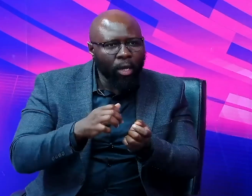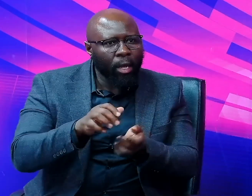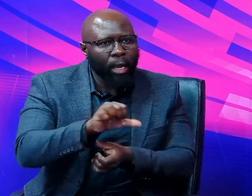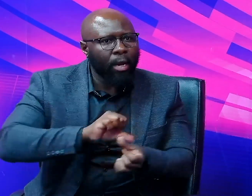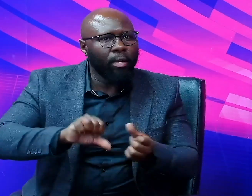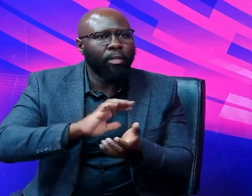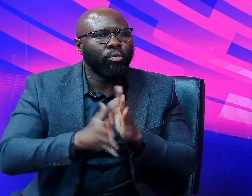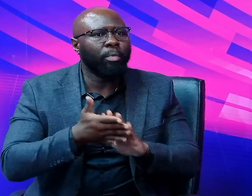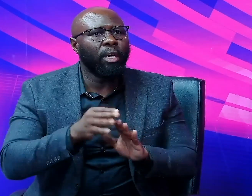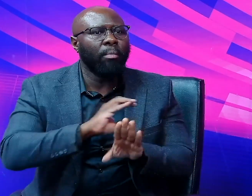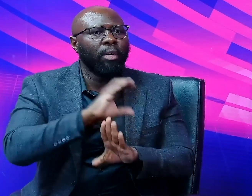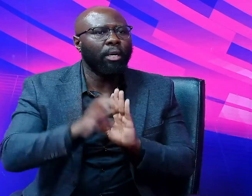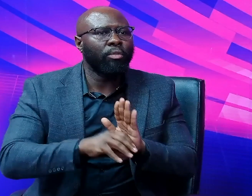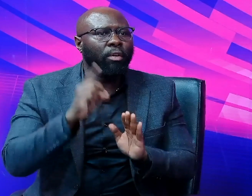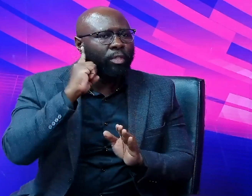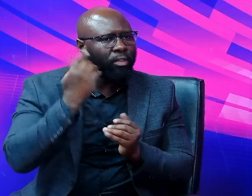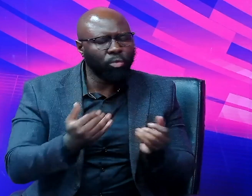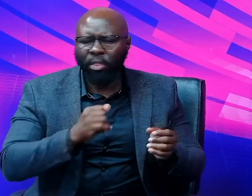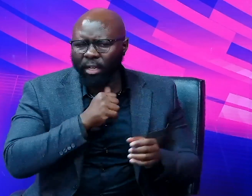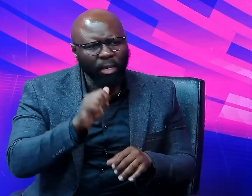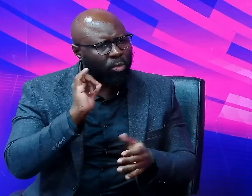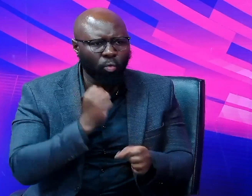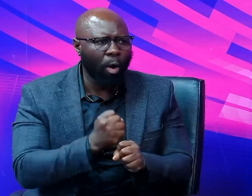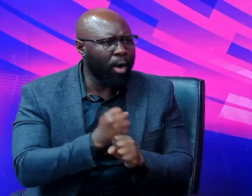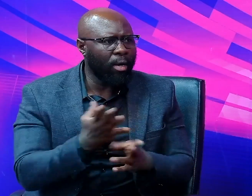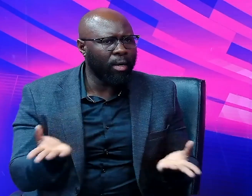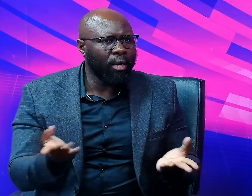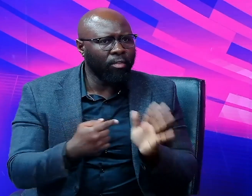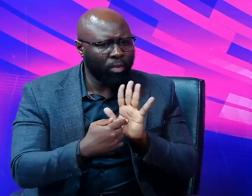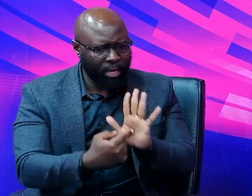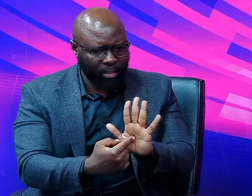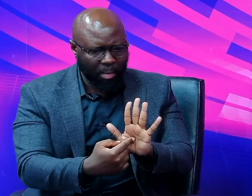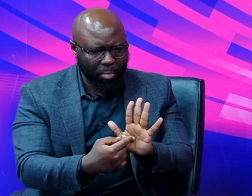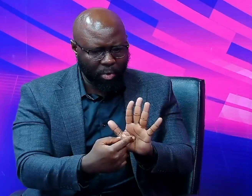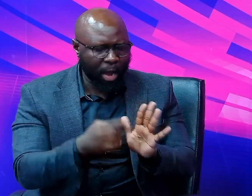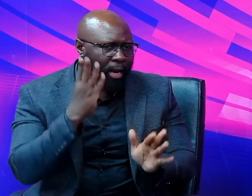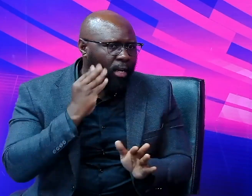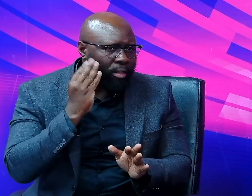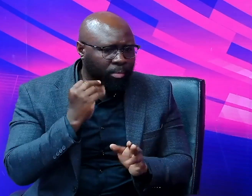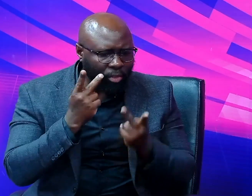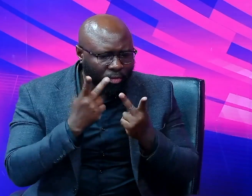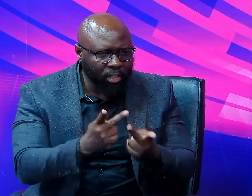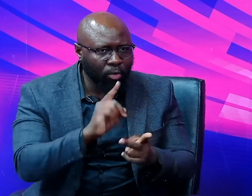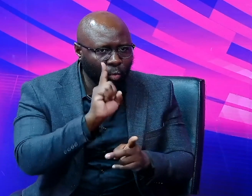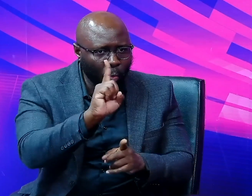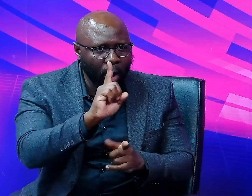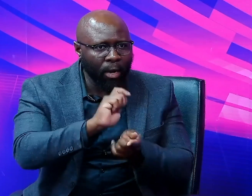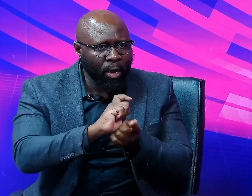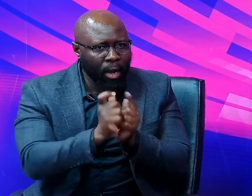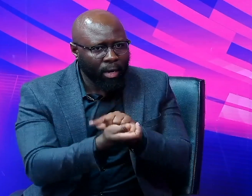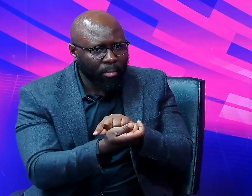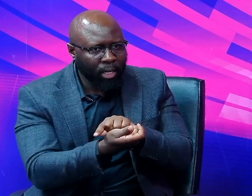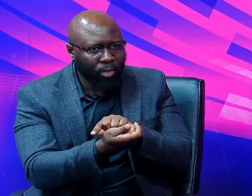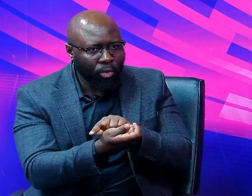now change a few things and we make it become a curriculum for the deaf children. This does not work. For example, I had an